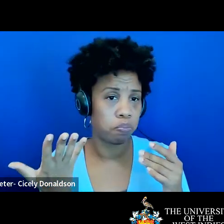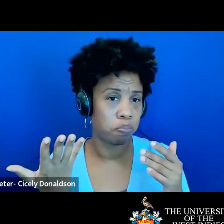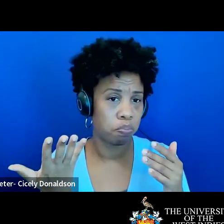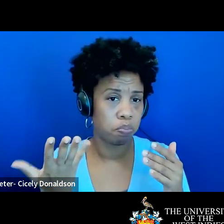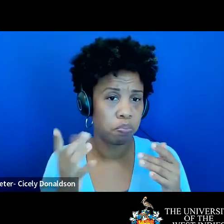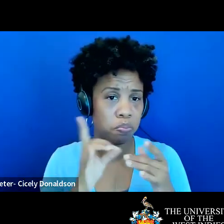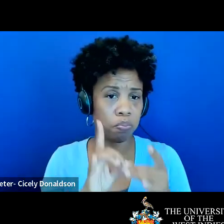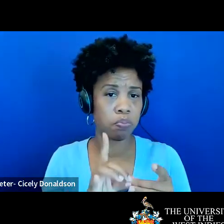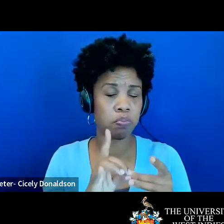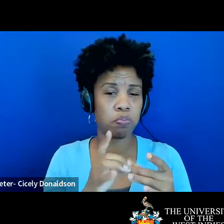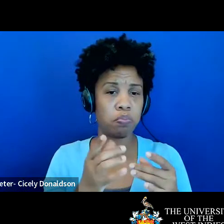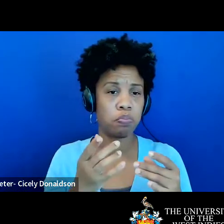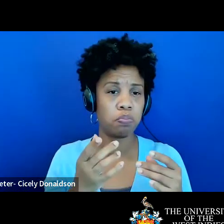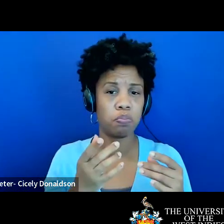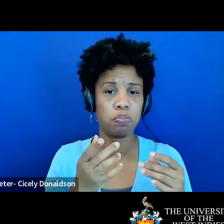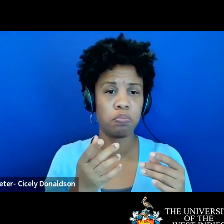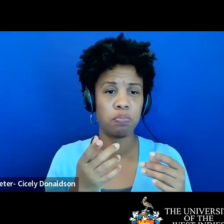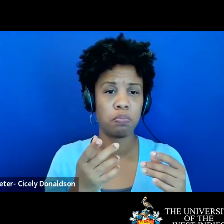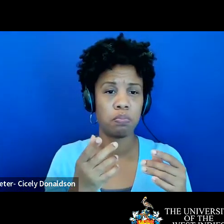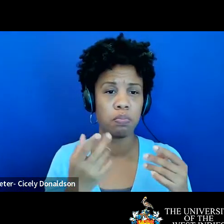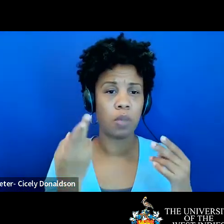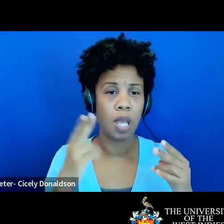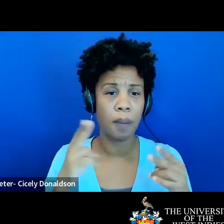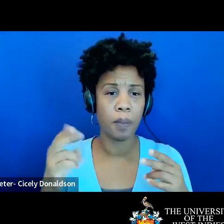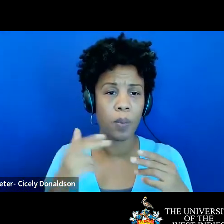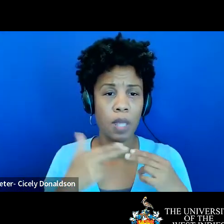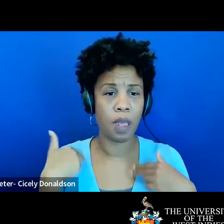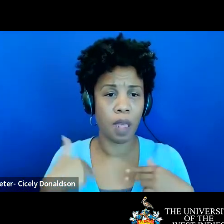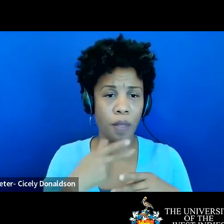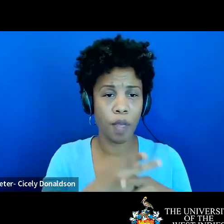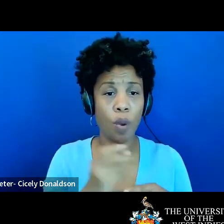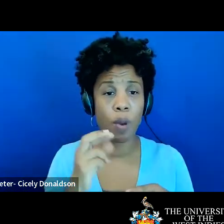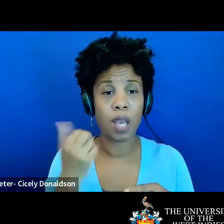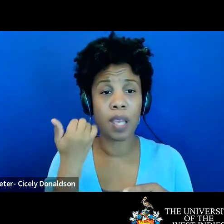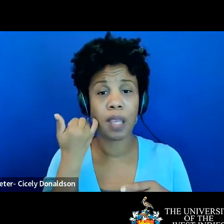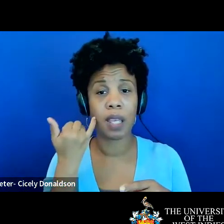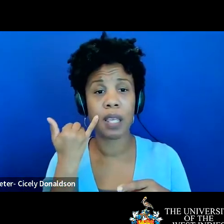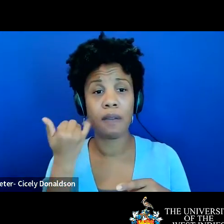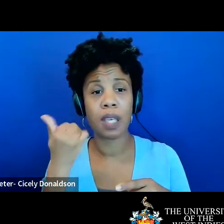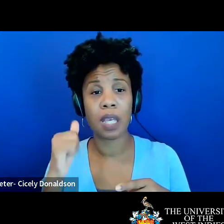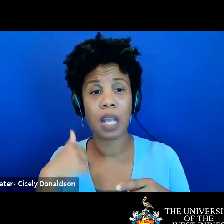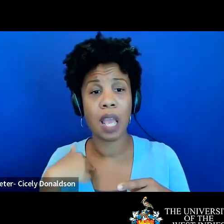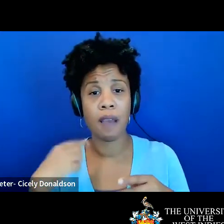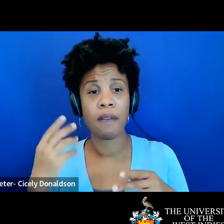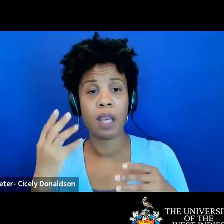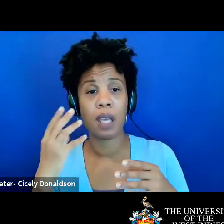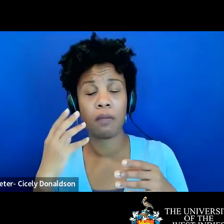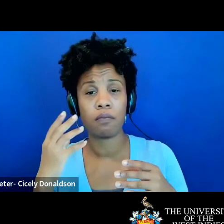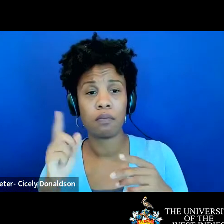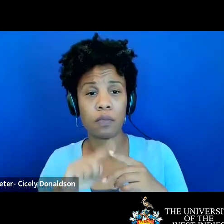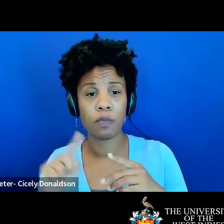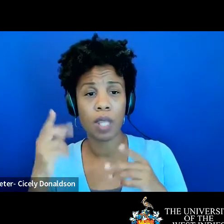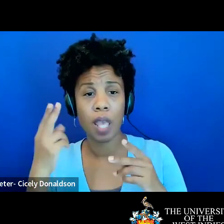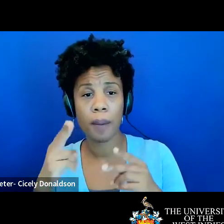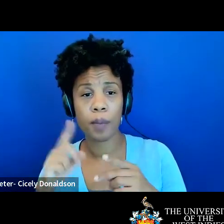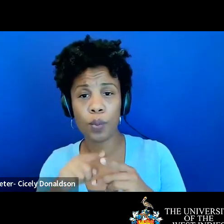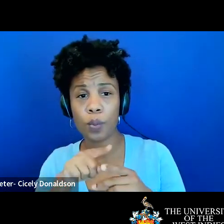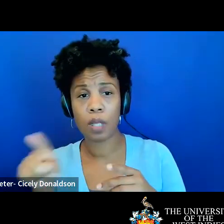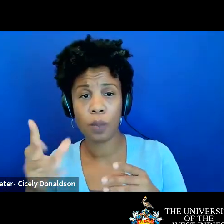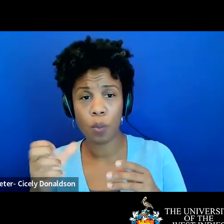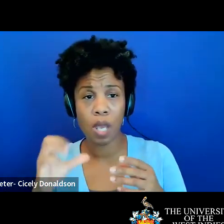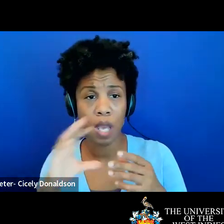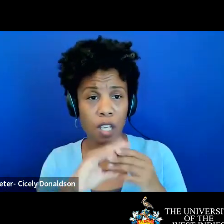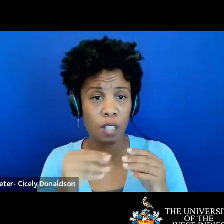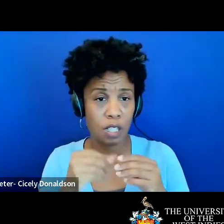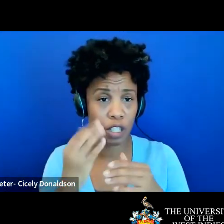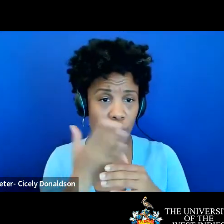health sector, any experiences they want to share. Great. So could you just facilitate that on and see what happens? Because this